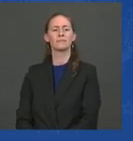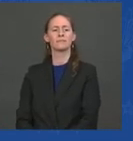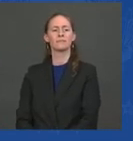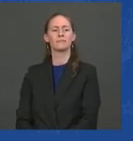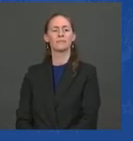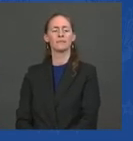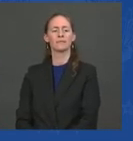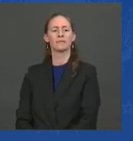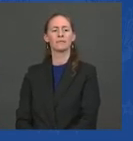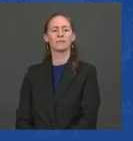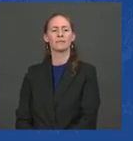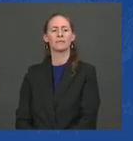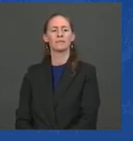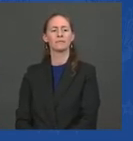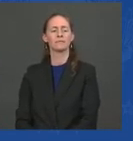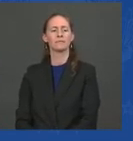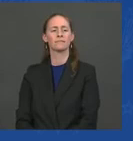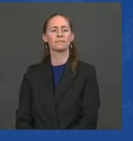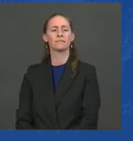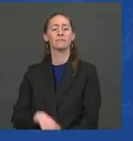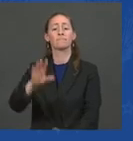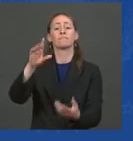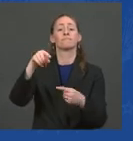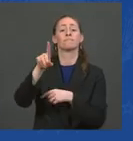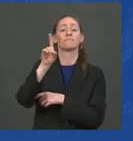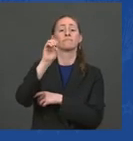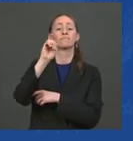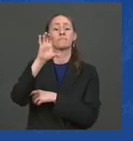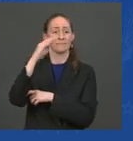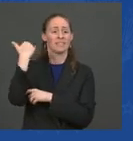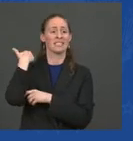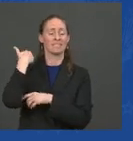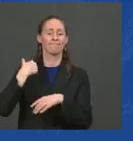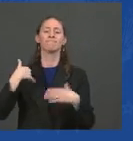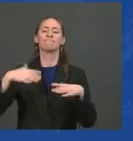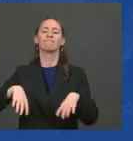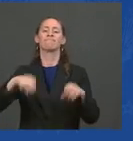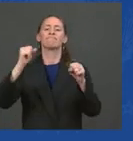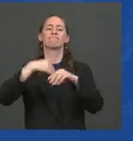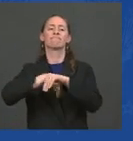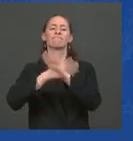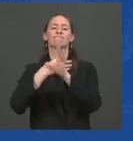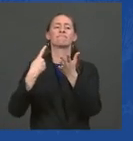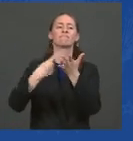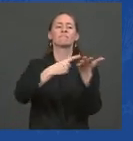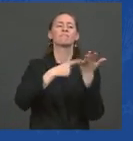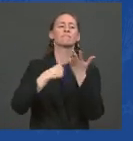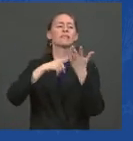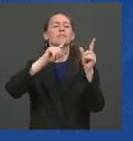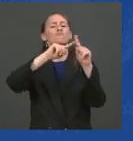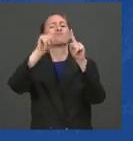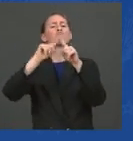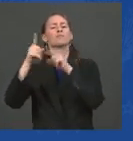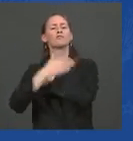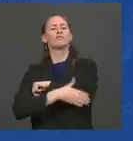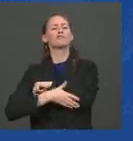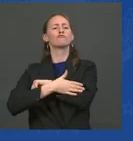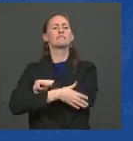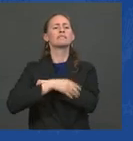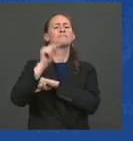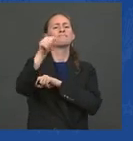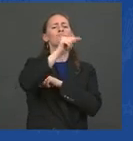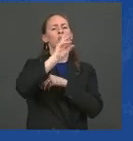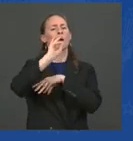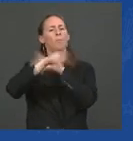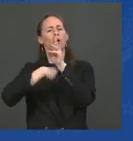the United States will host a virtual summit, a summit of democracies, to bring together world leaders to make concrete commitments